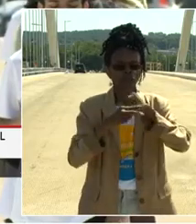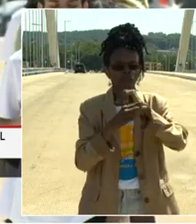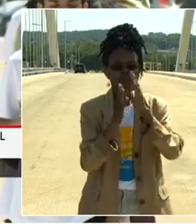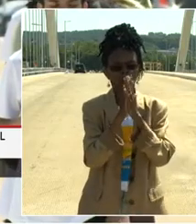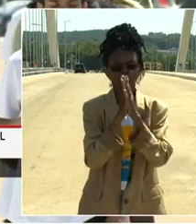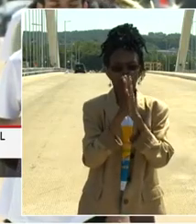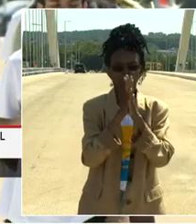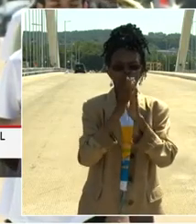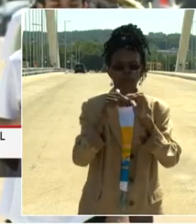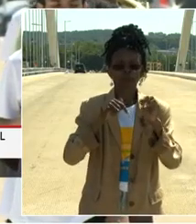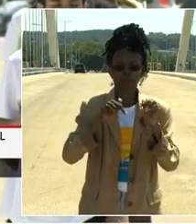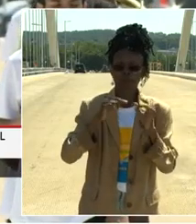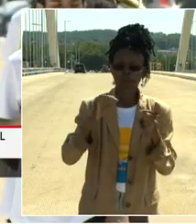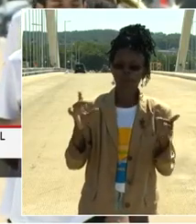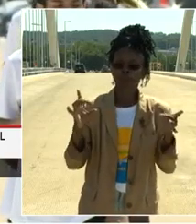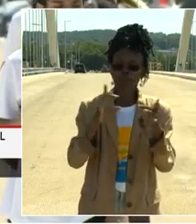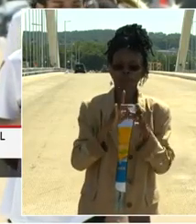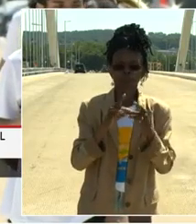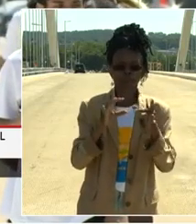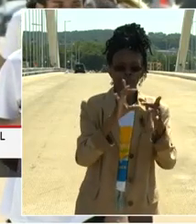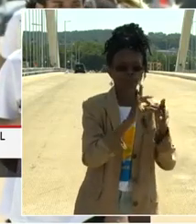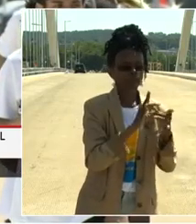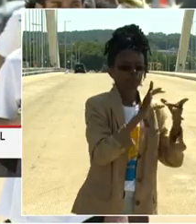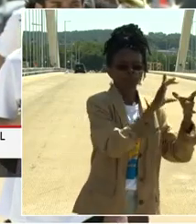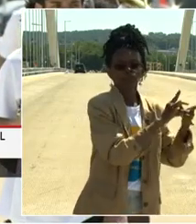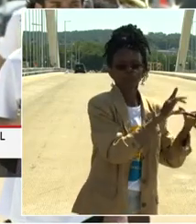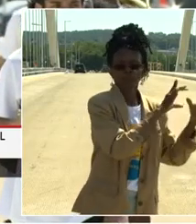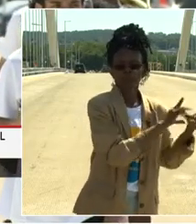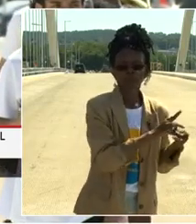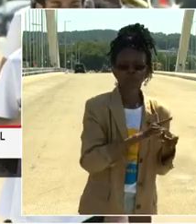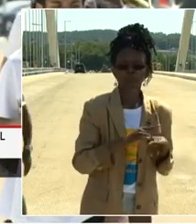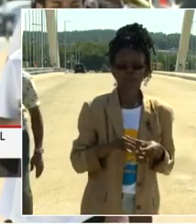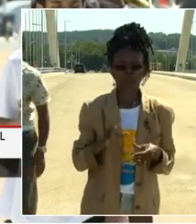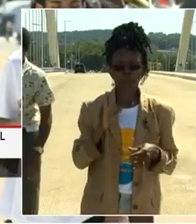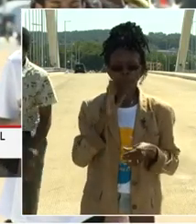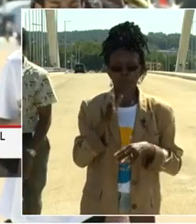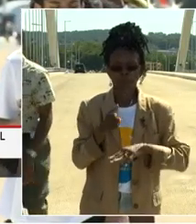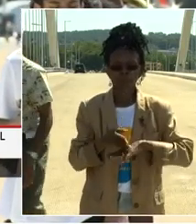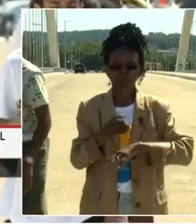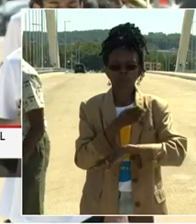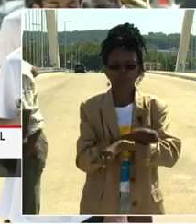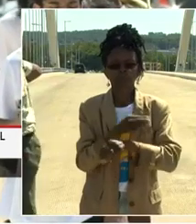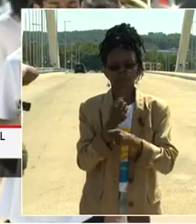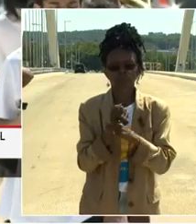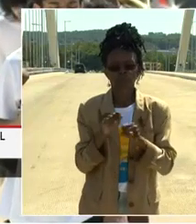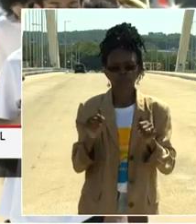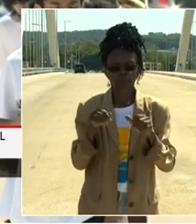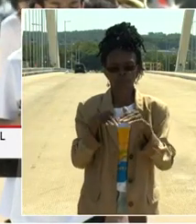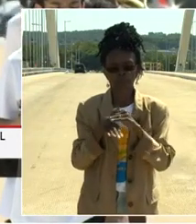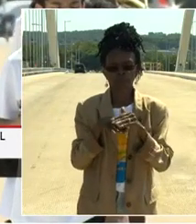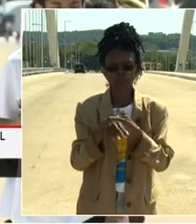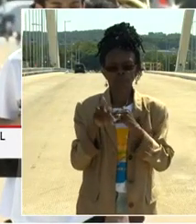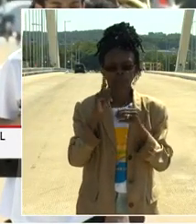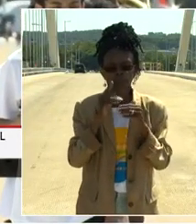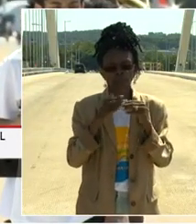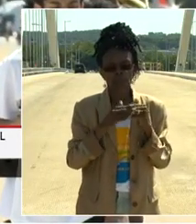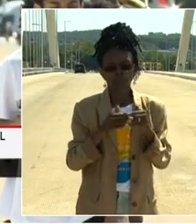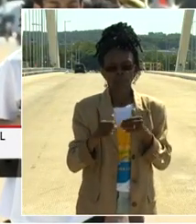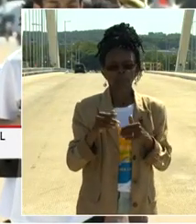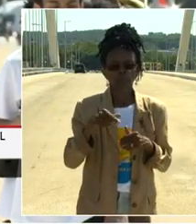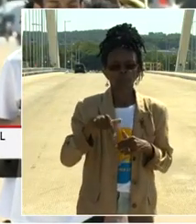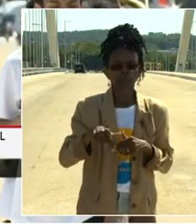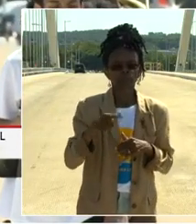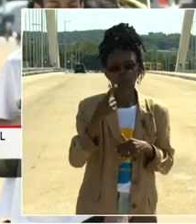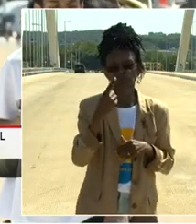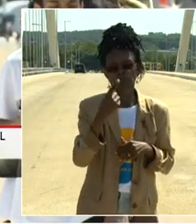Douglass Memorial Bridge. Those features will improve safety and accessibility for this corridor. And I can't wait to welcome